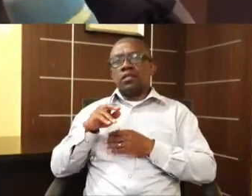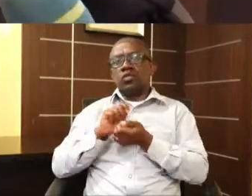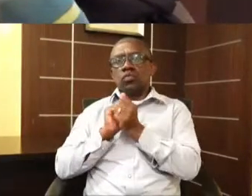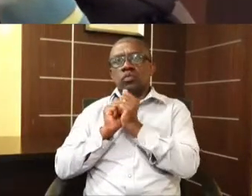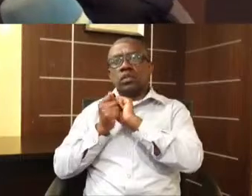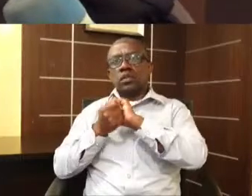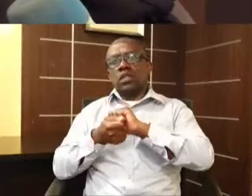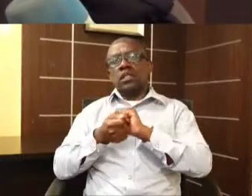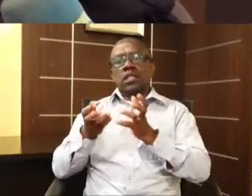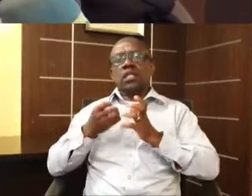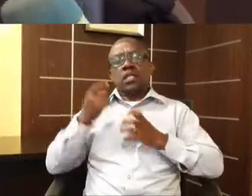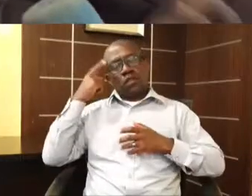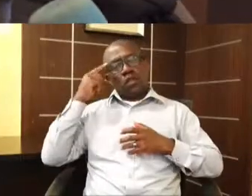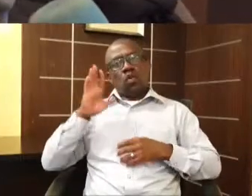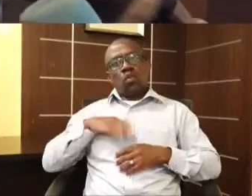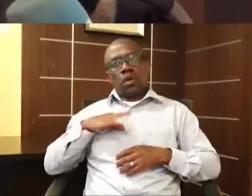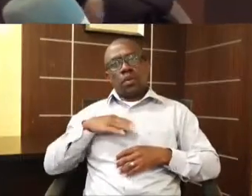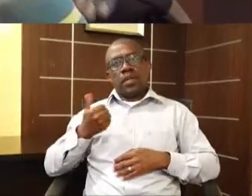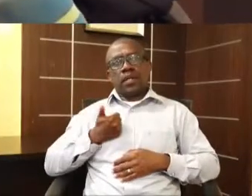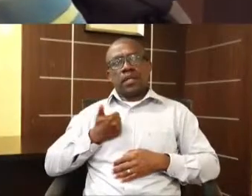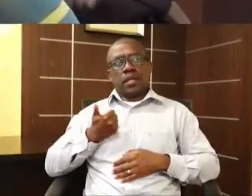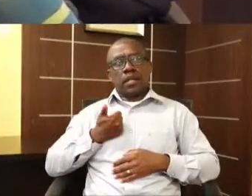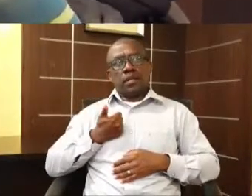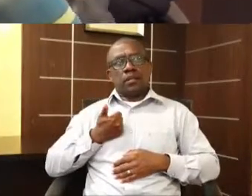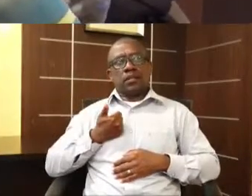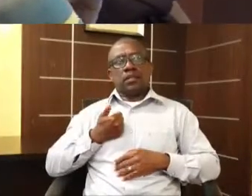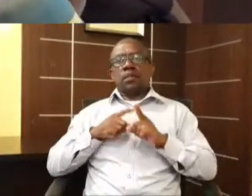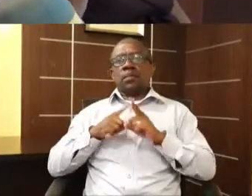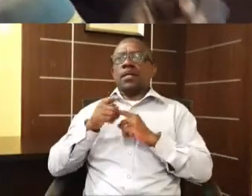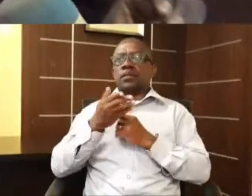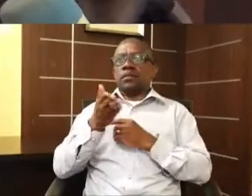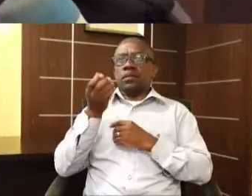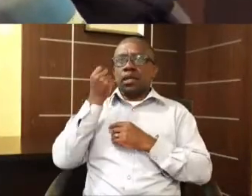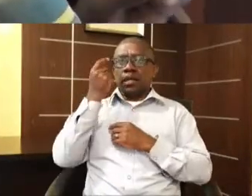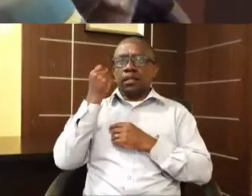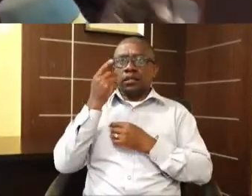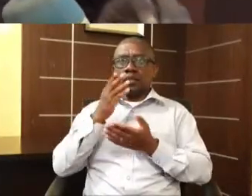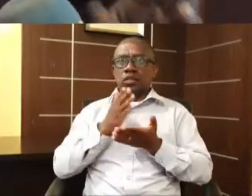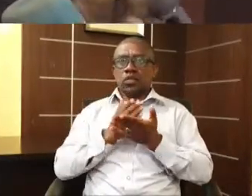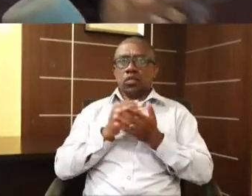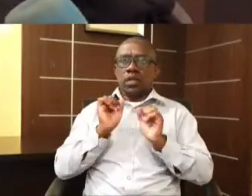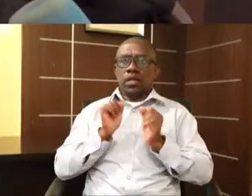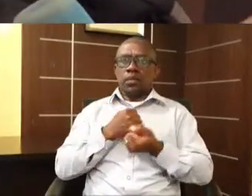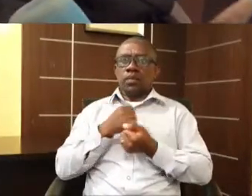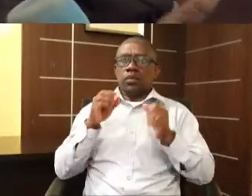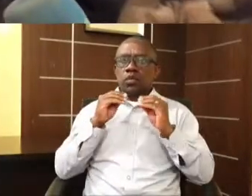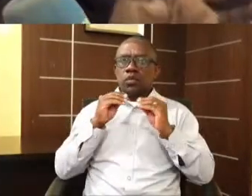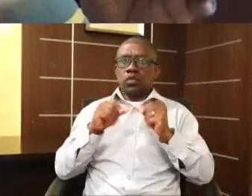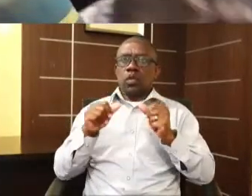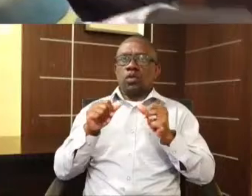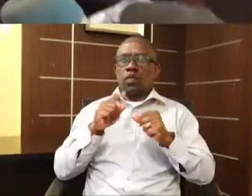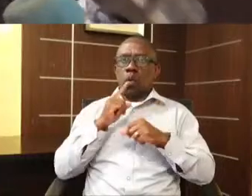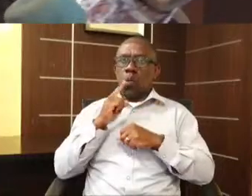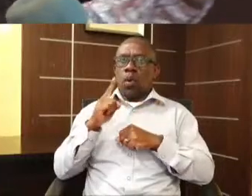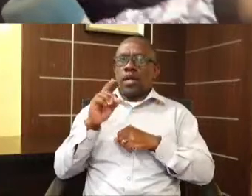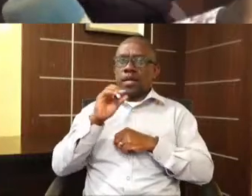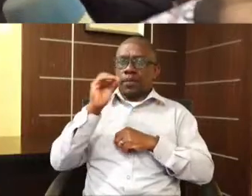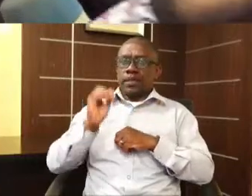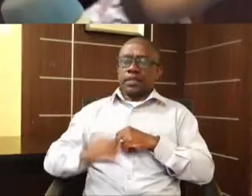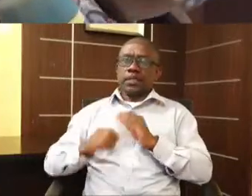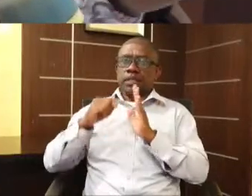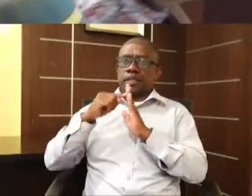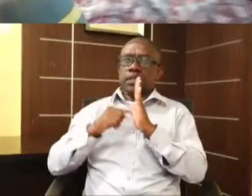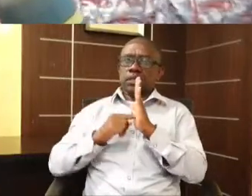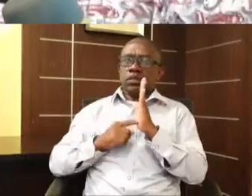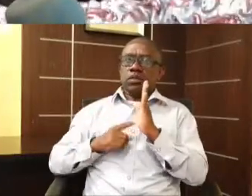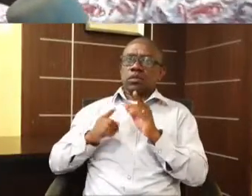of women and girls. But we also understand it cannot solve 100% of the issues, so that's why we